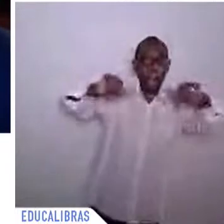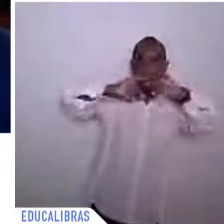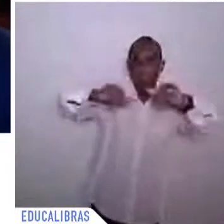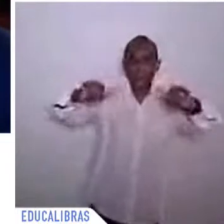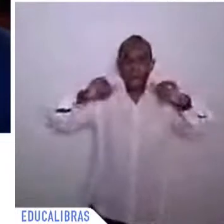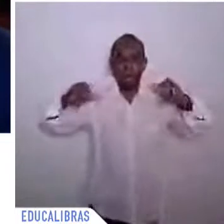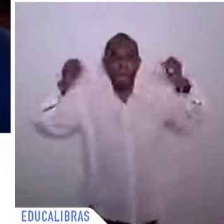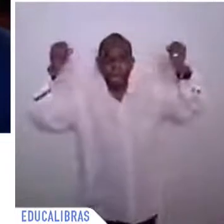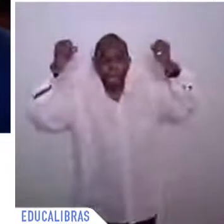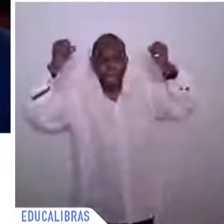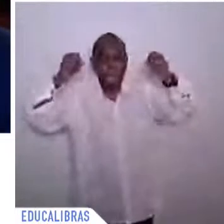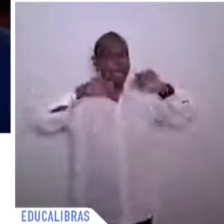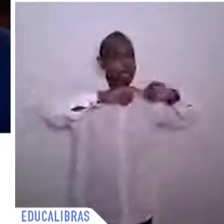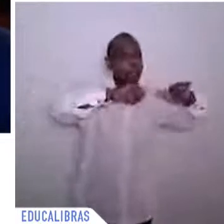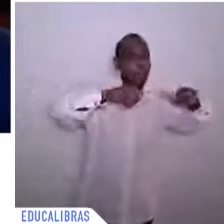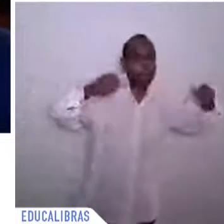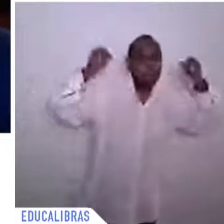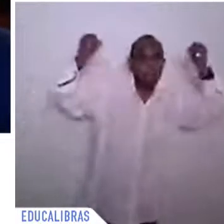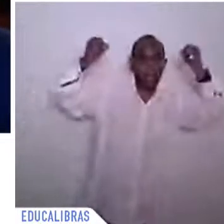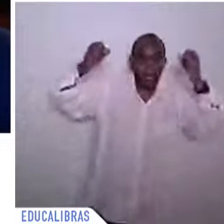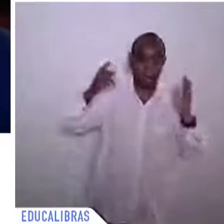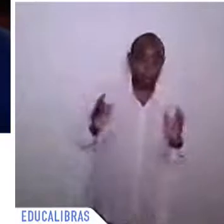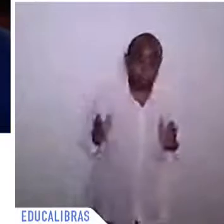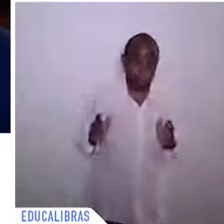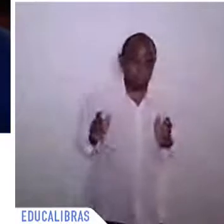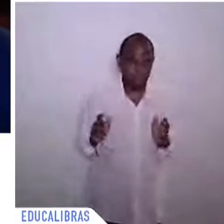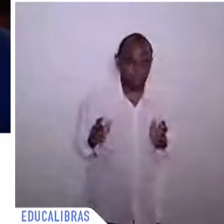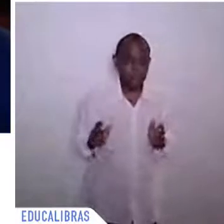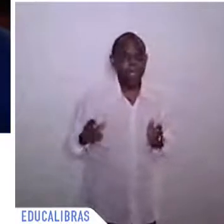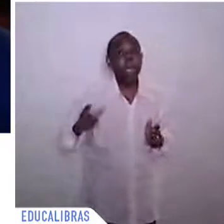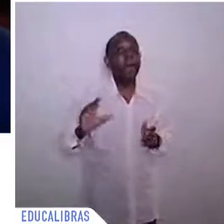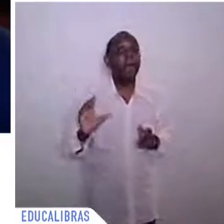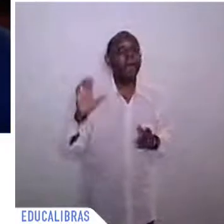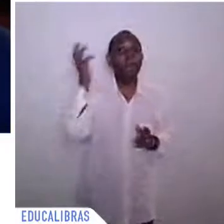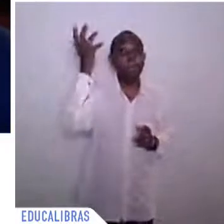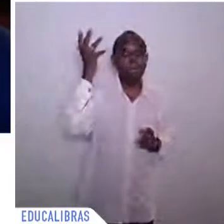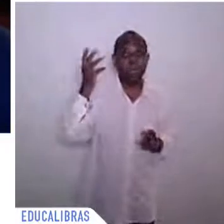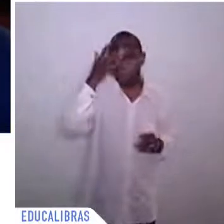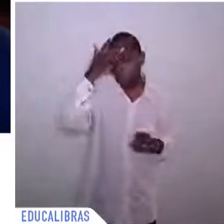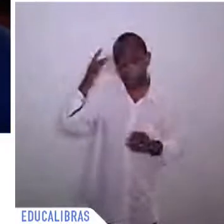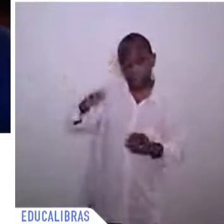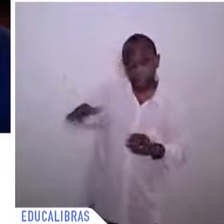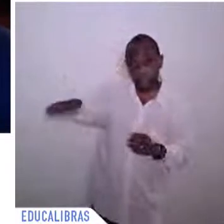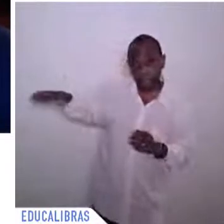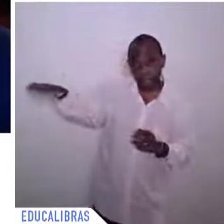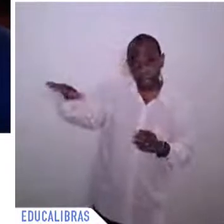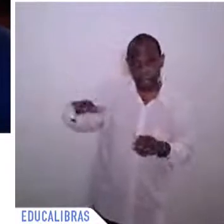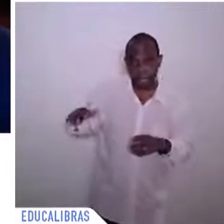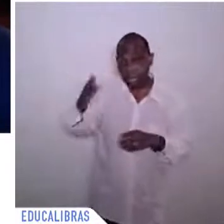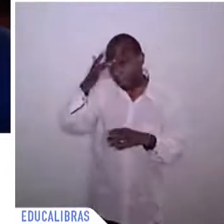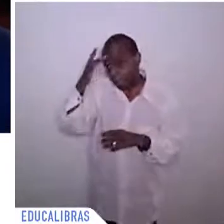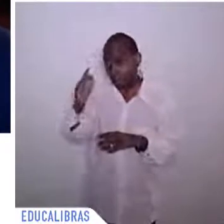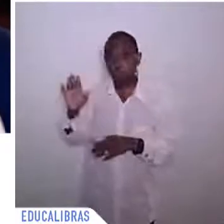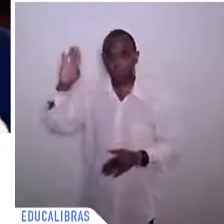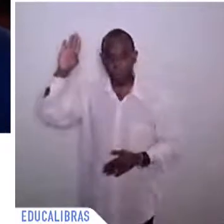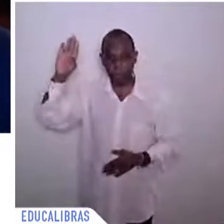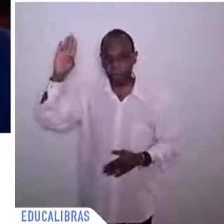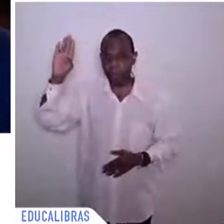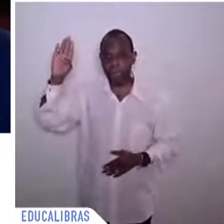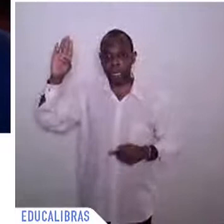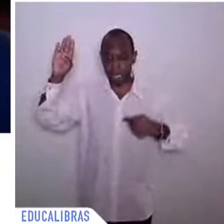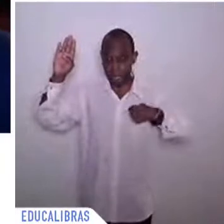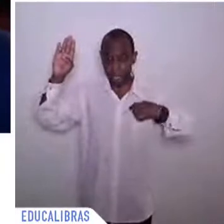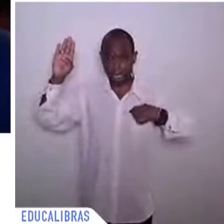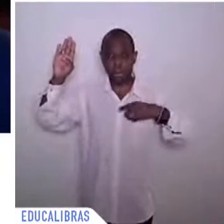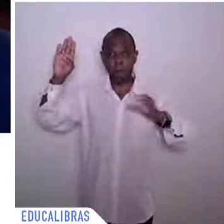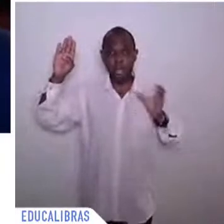money, in a short term, what you have is a massive entrance of rich candidates for